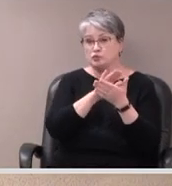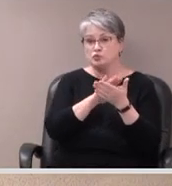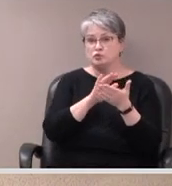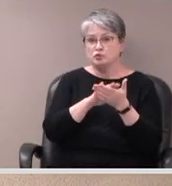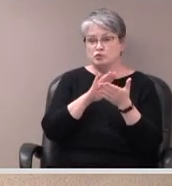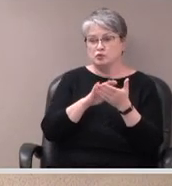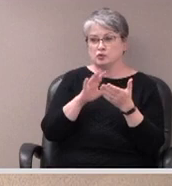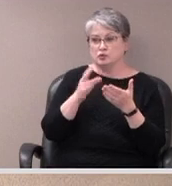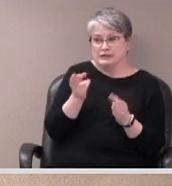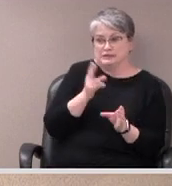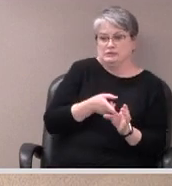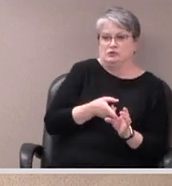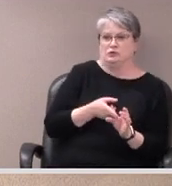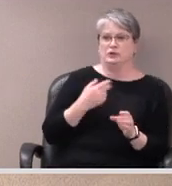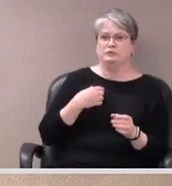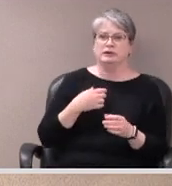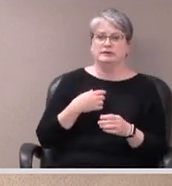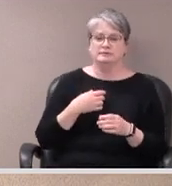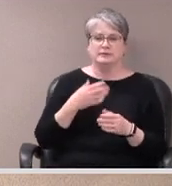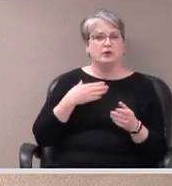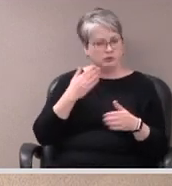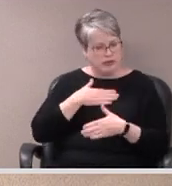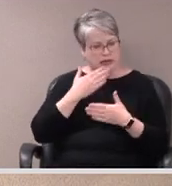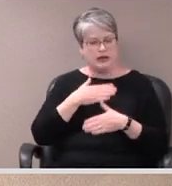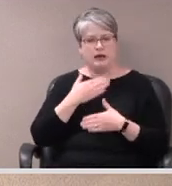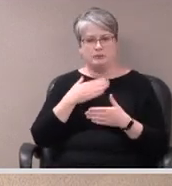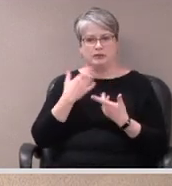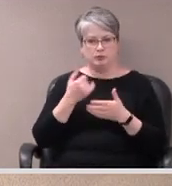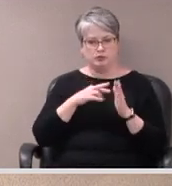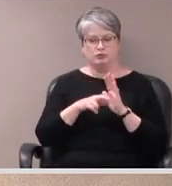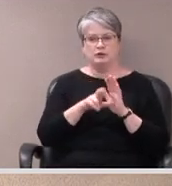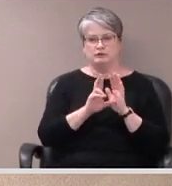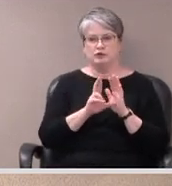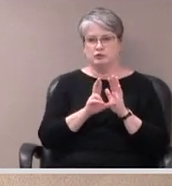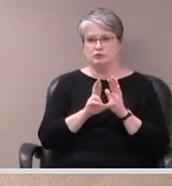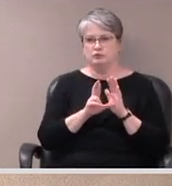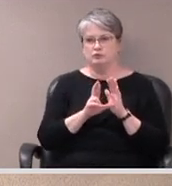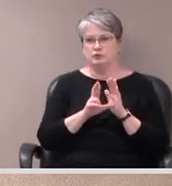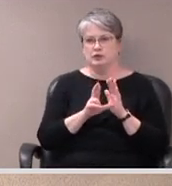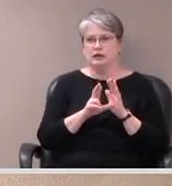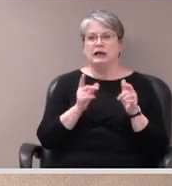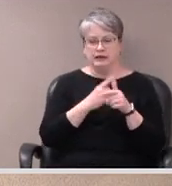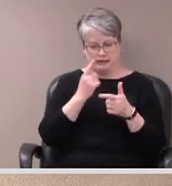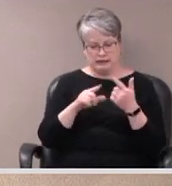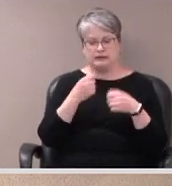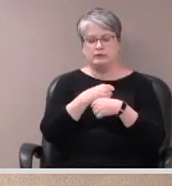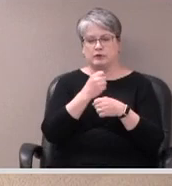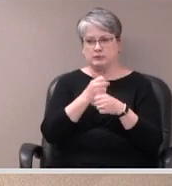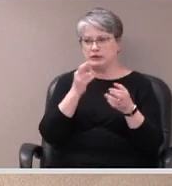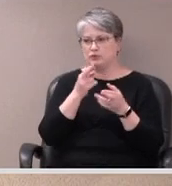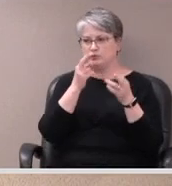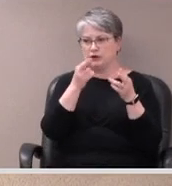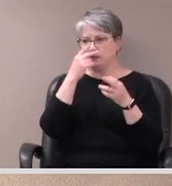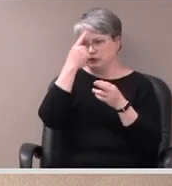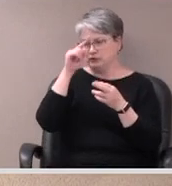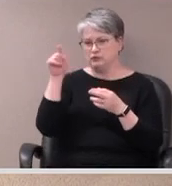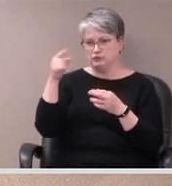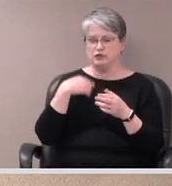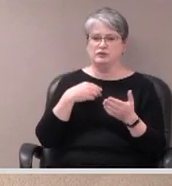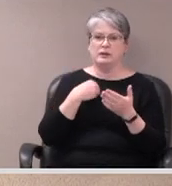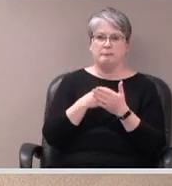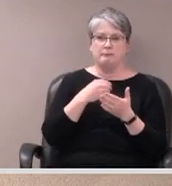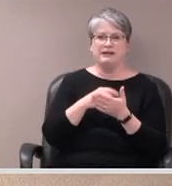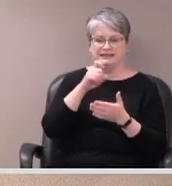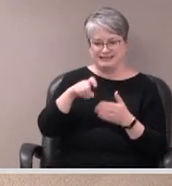on. But we would be happy once we get those to review those and make a recommendation to you of the money that would